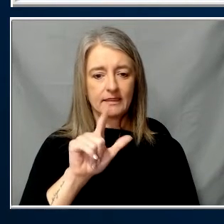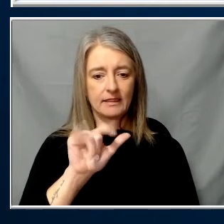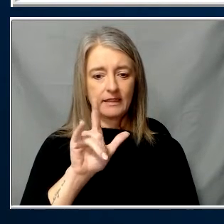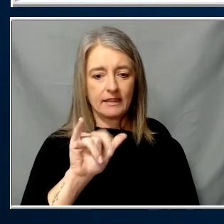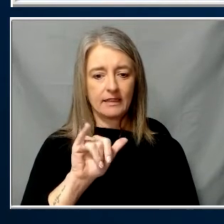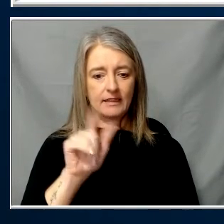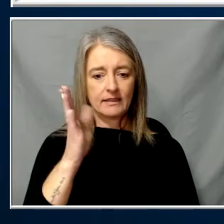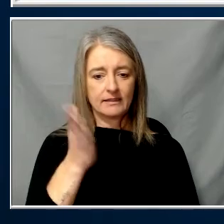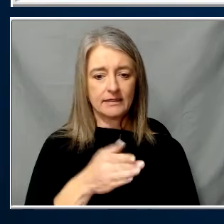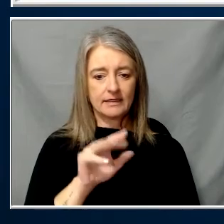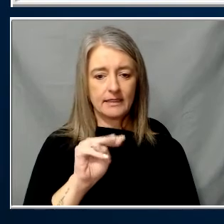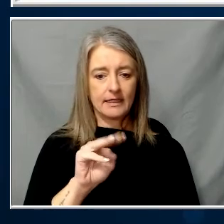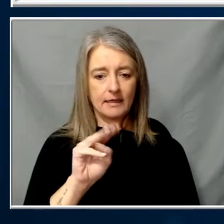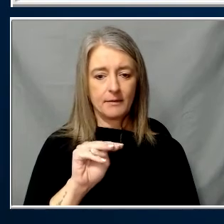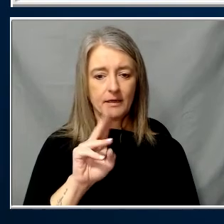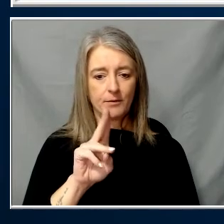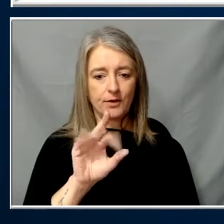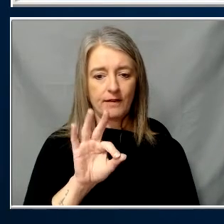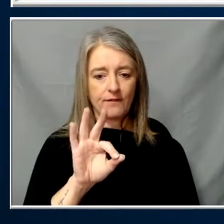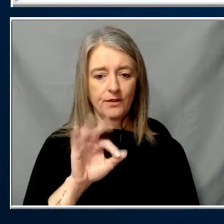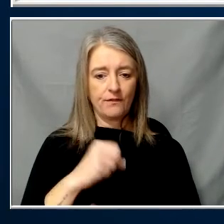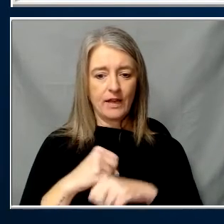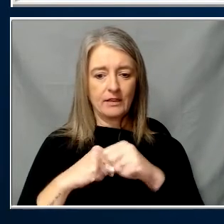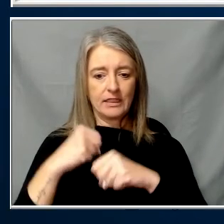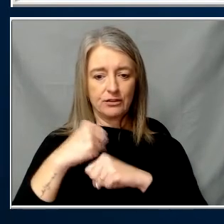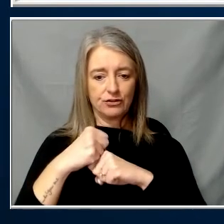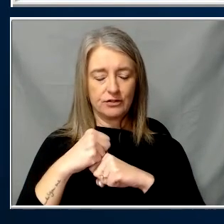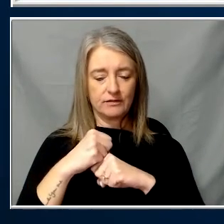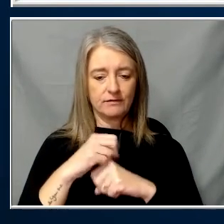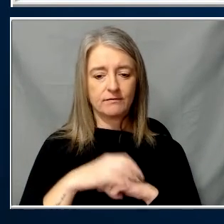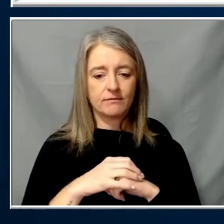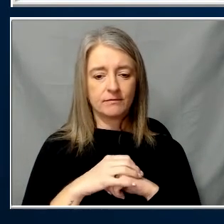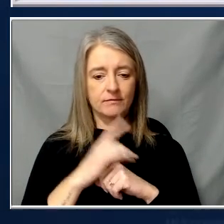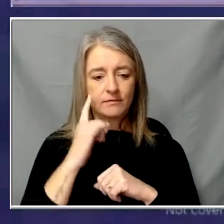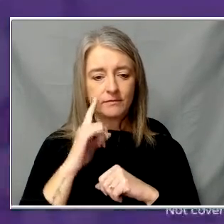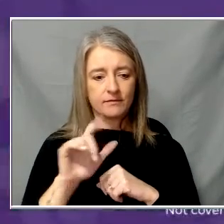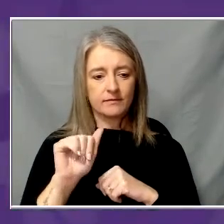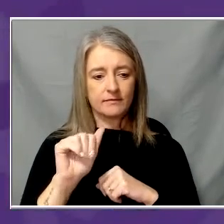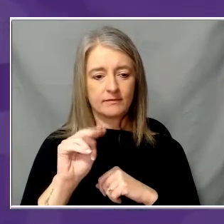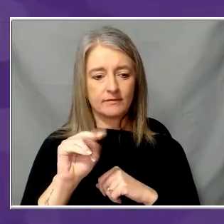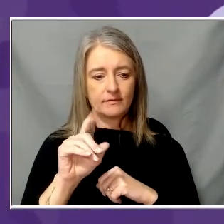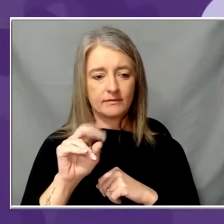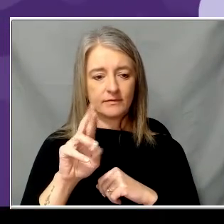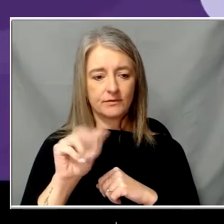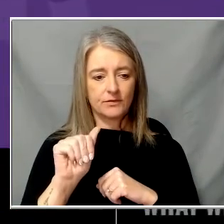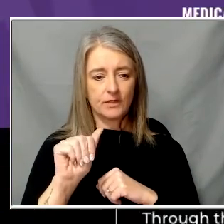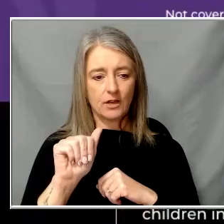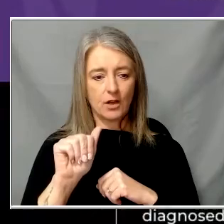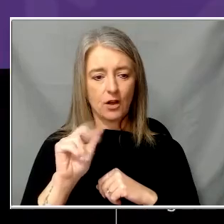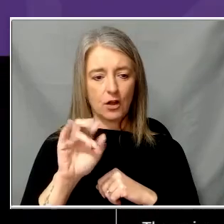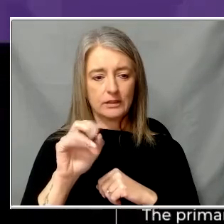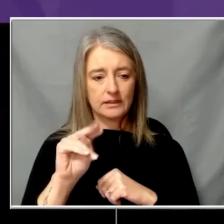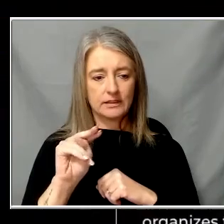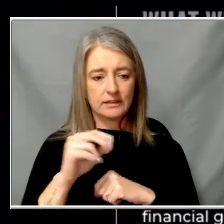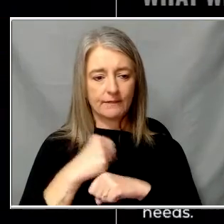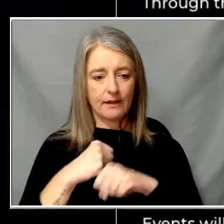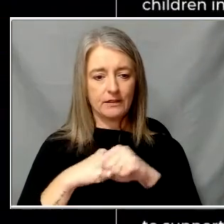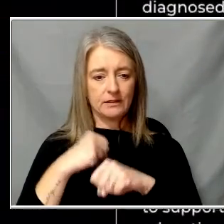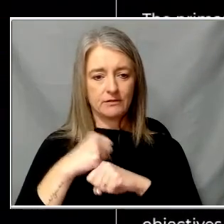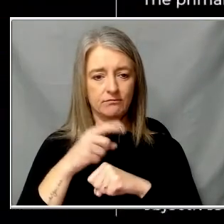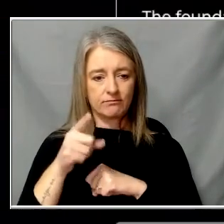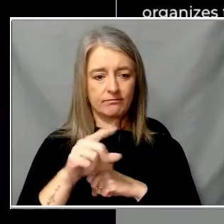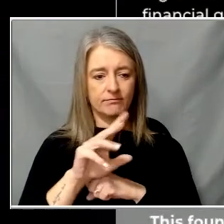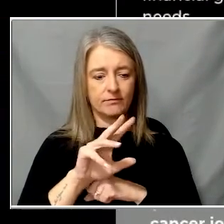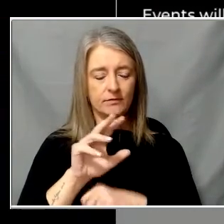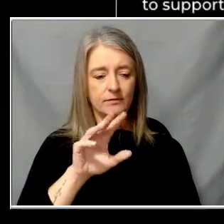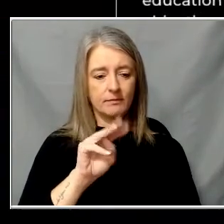MMU Foundation, bit.ly/MMU Foundation. That is for Andrea and Austin's foundation, Mission 212.